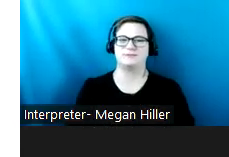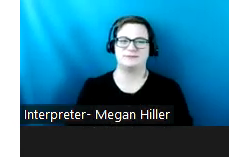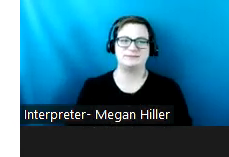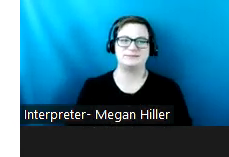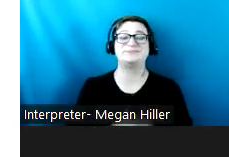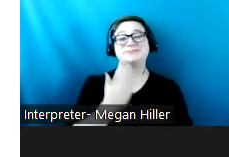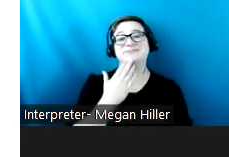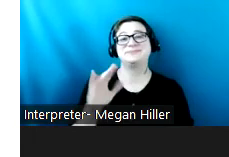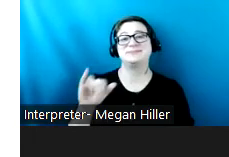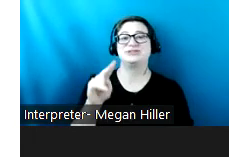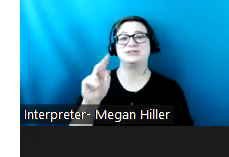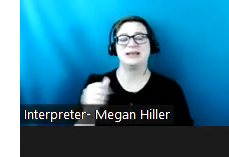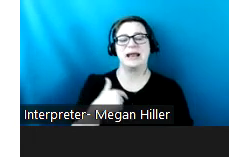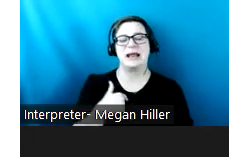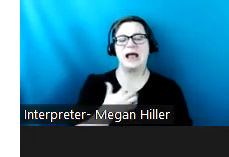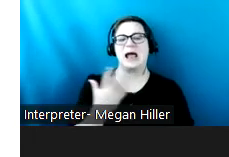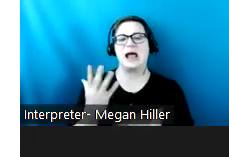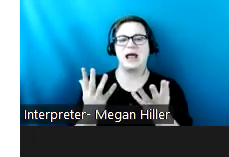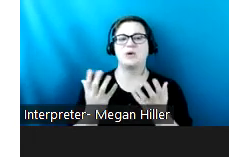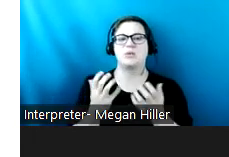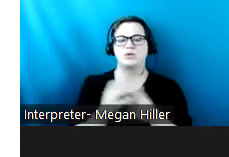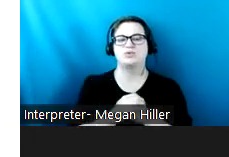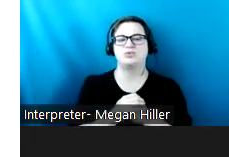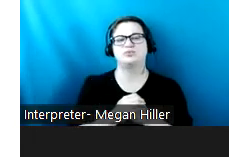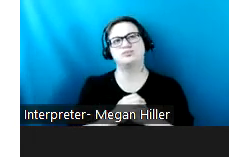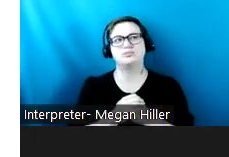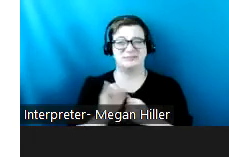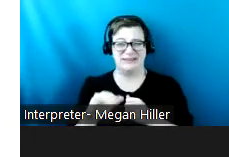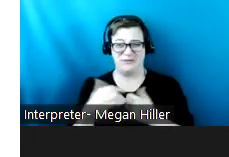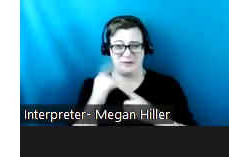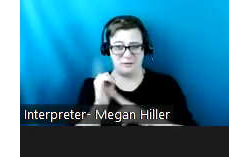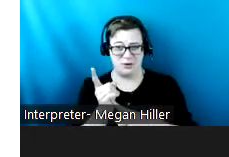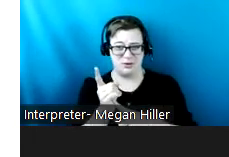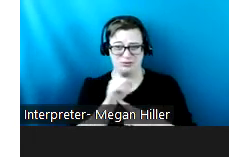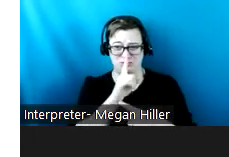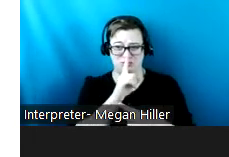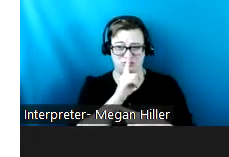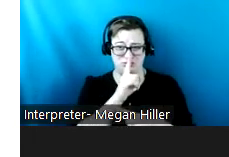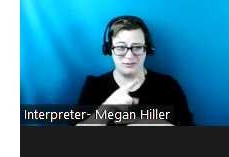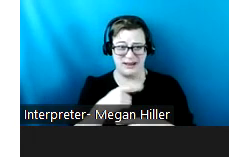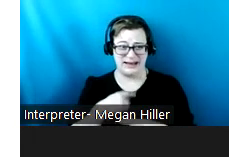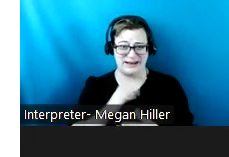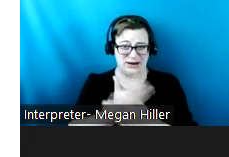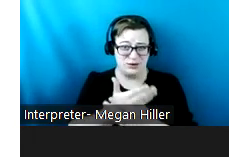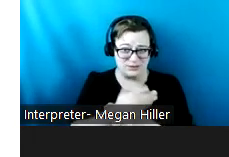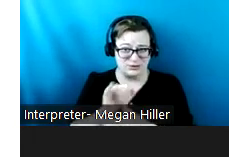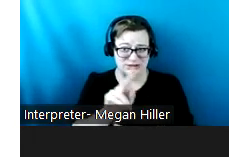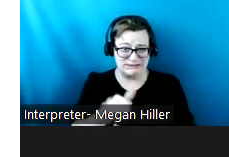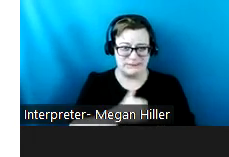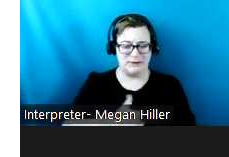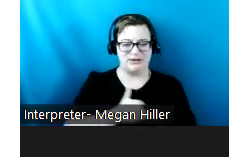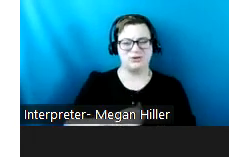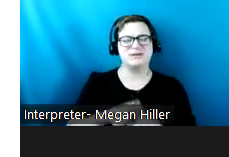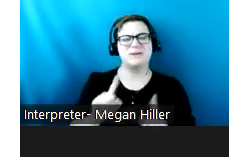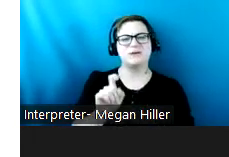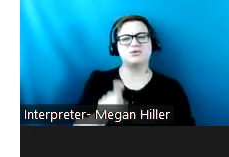I would like to if we have a moment, if you don't mind me interrupting, Jenna, I apologize. There's a question